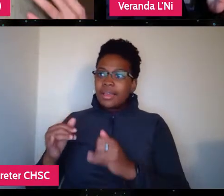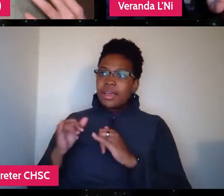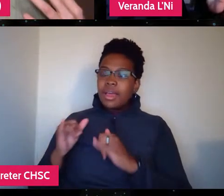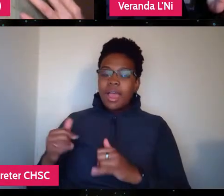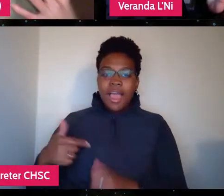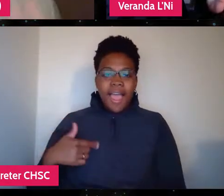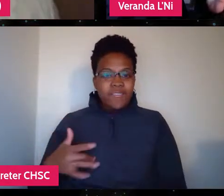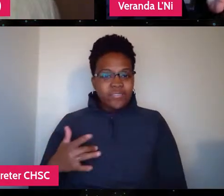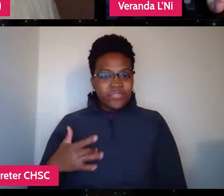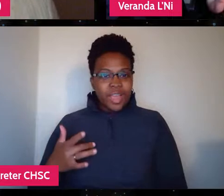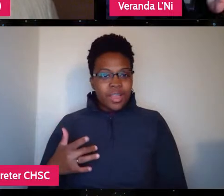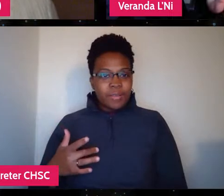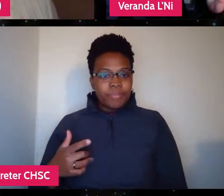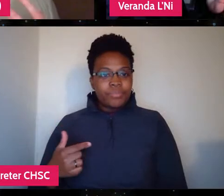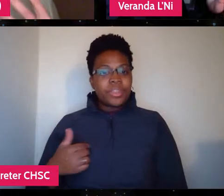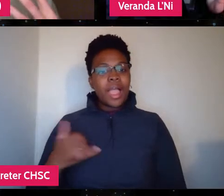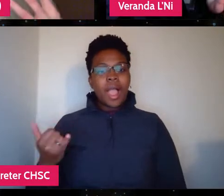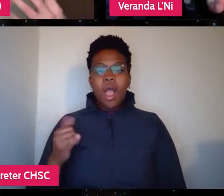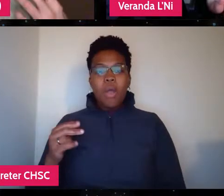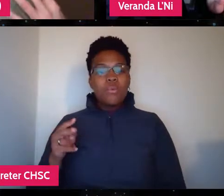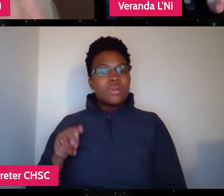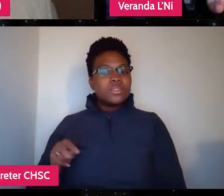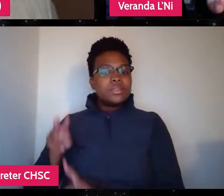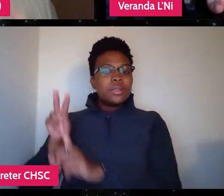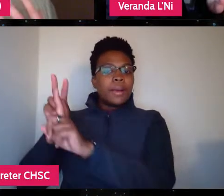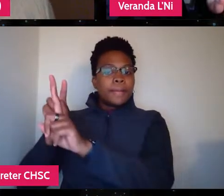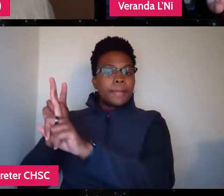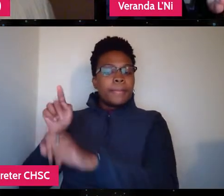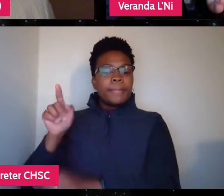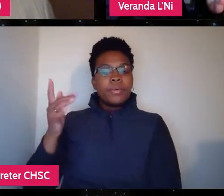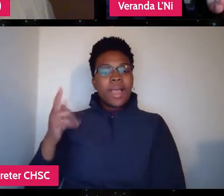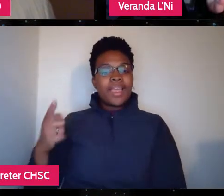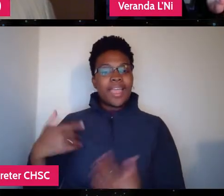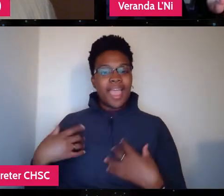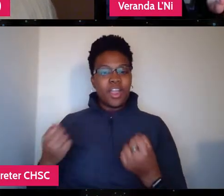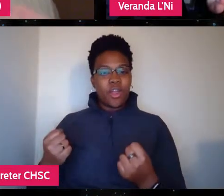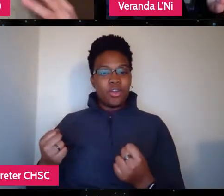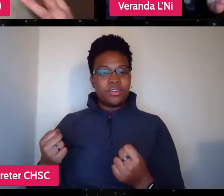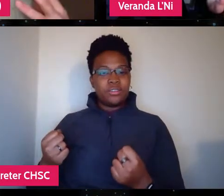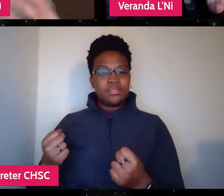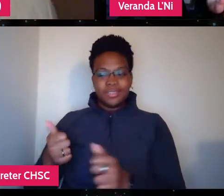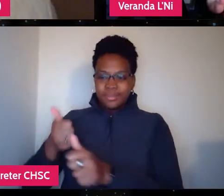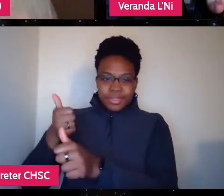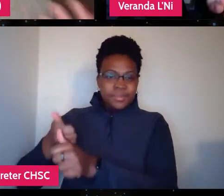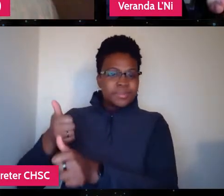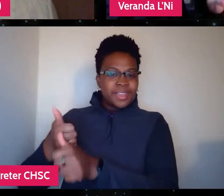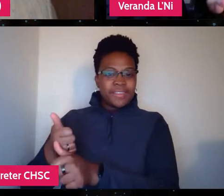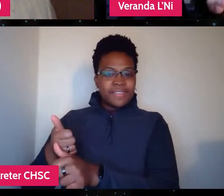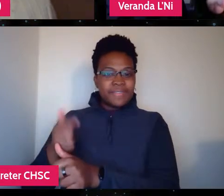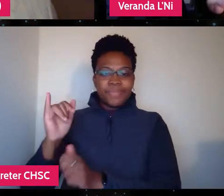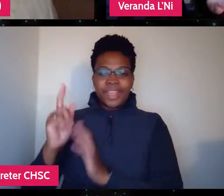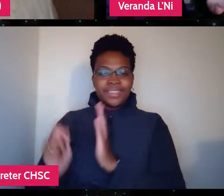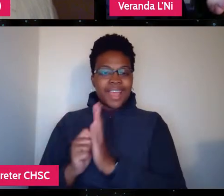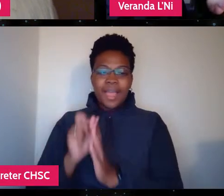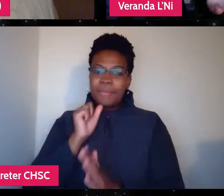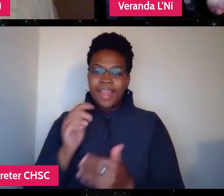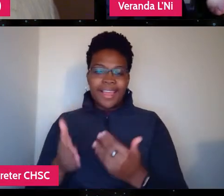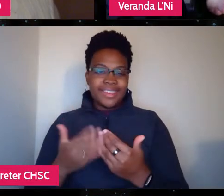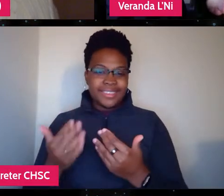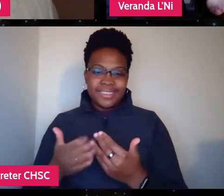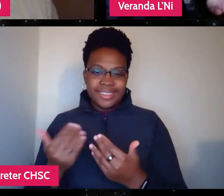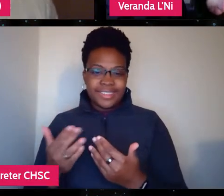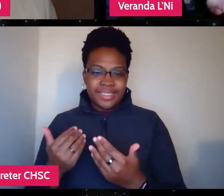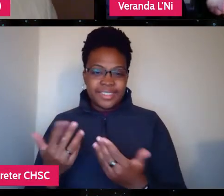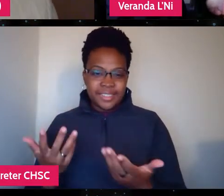like I always looked up to him because he always had the courage to be himself at a time when that wasn't so easy to do.